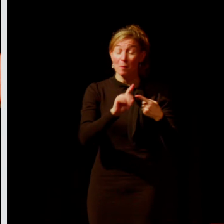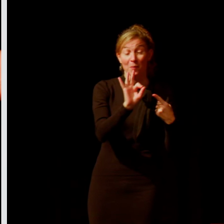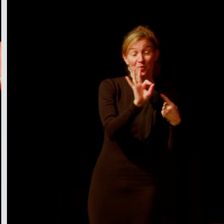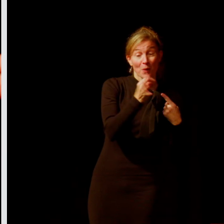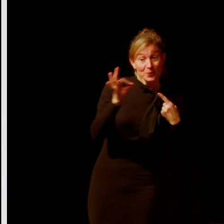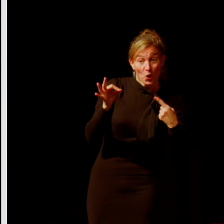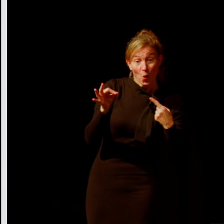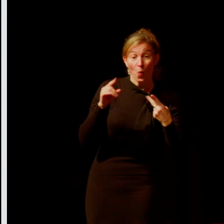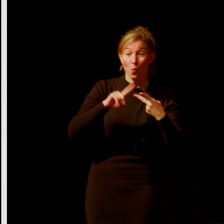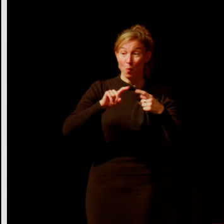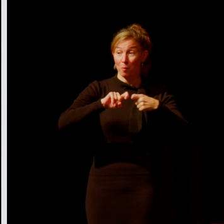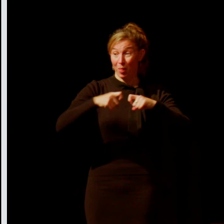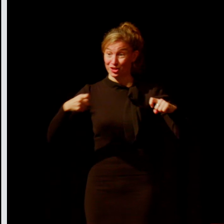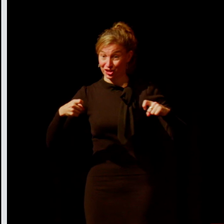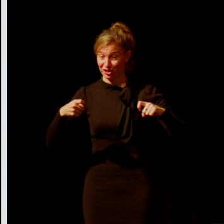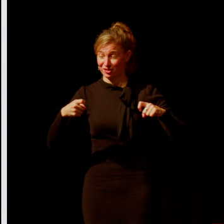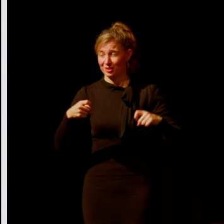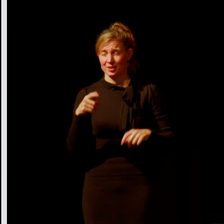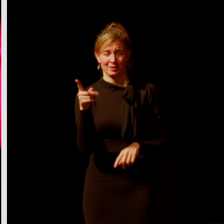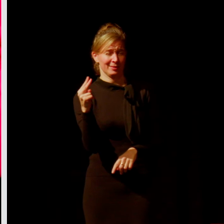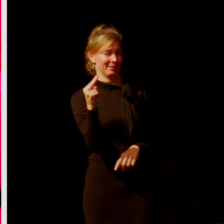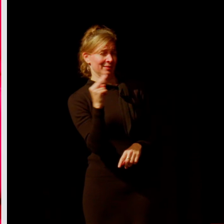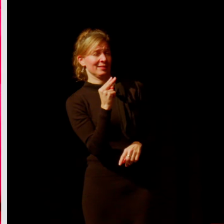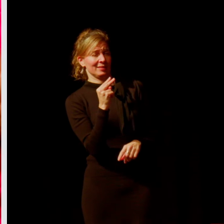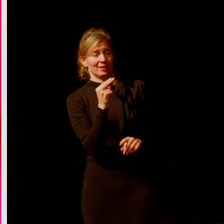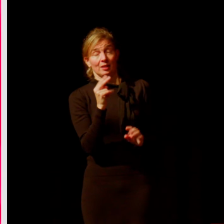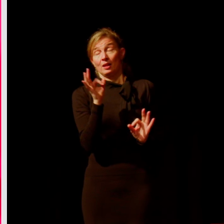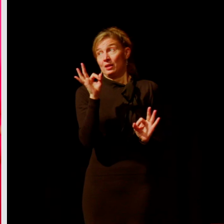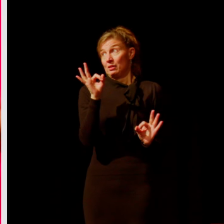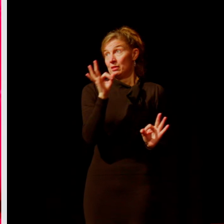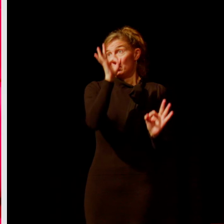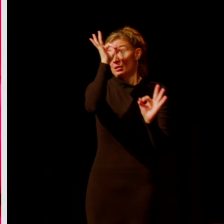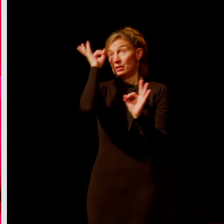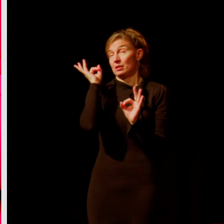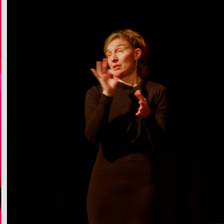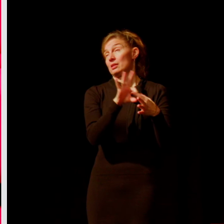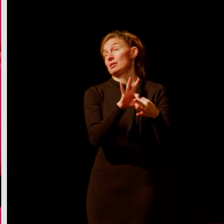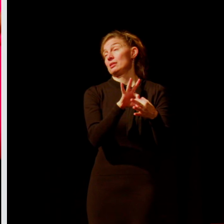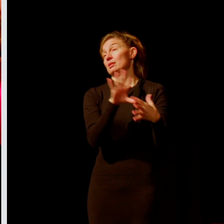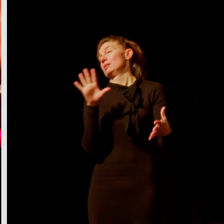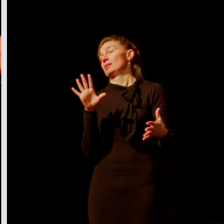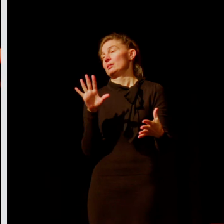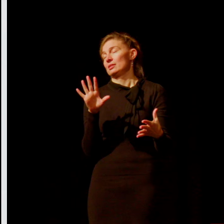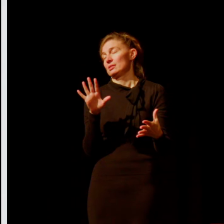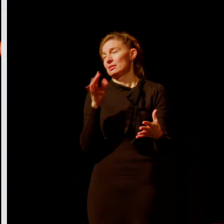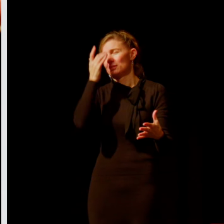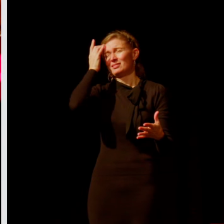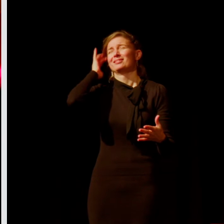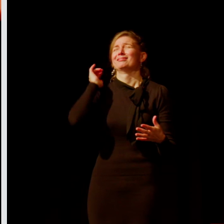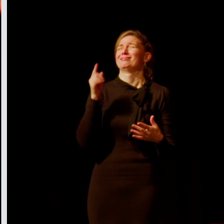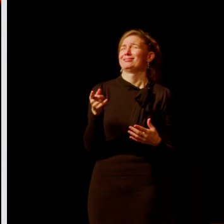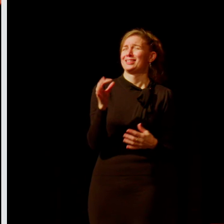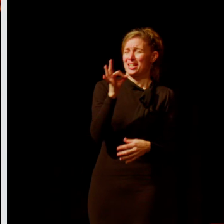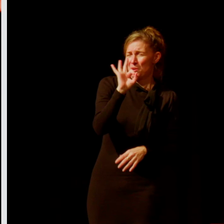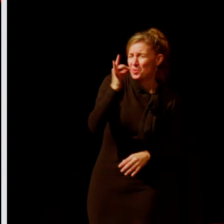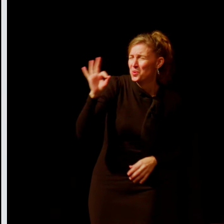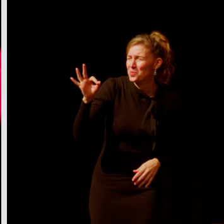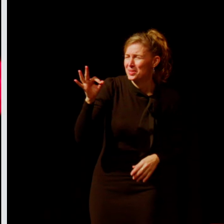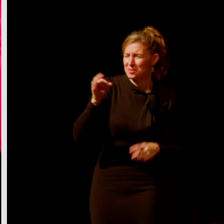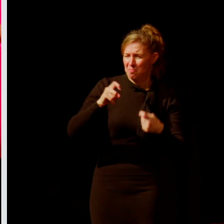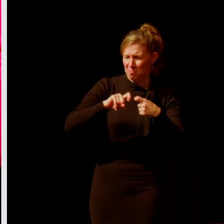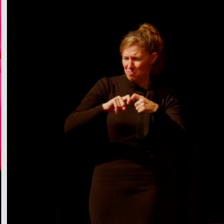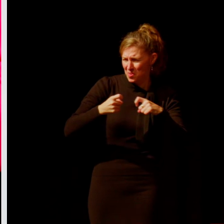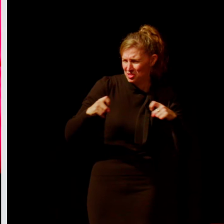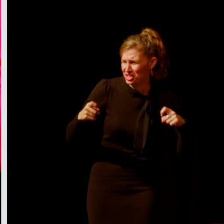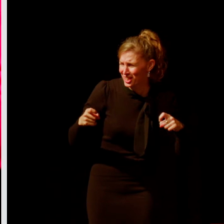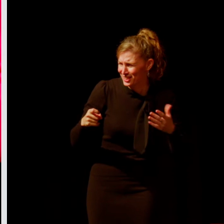Now, before you roll your eyes and tune out, I might just know what you're thinking. Blockchain, cryptocurrency,